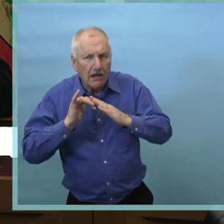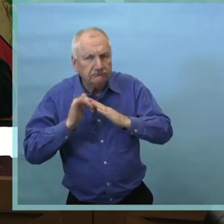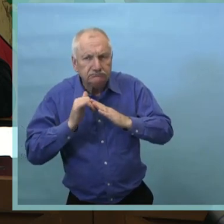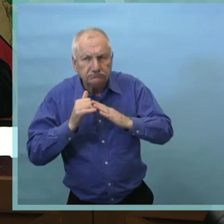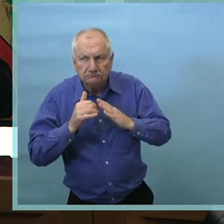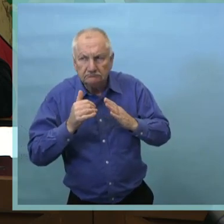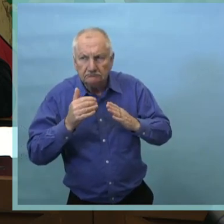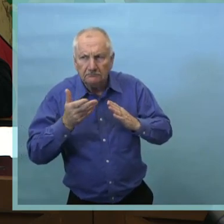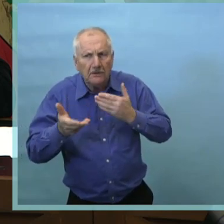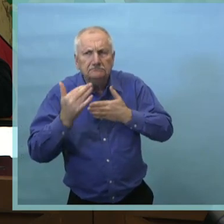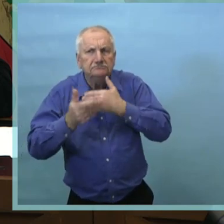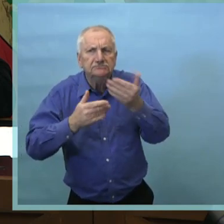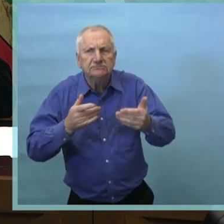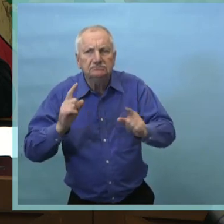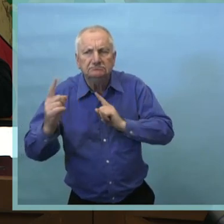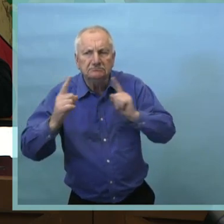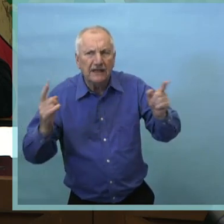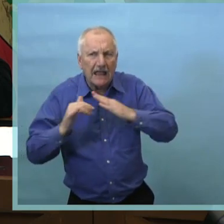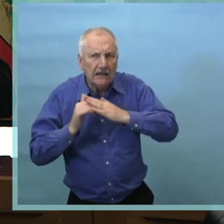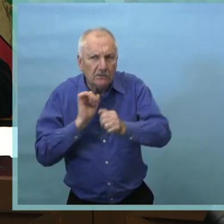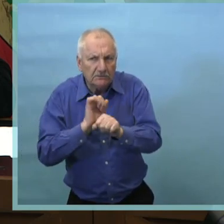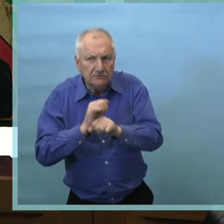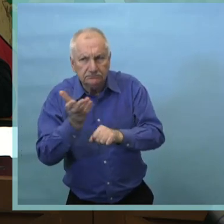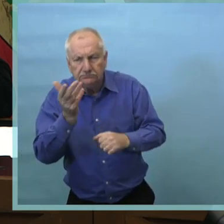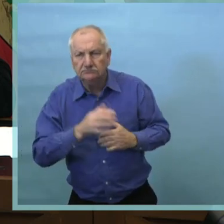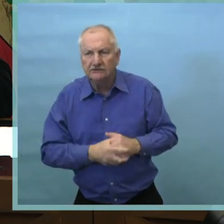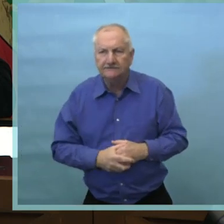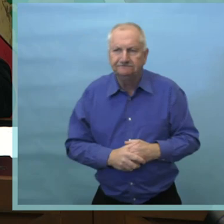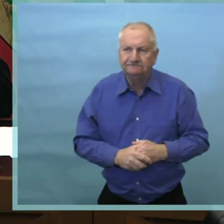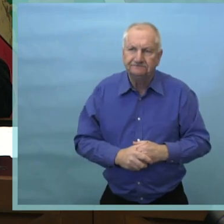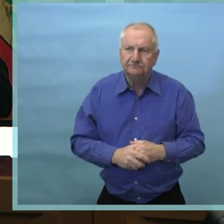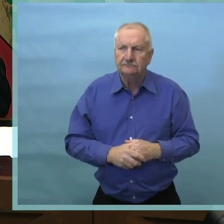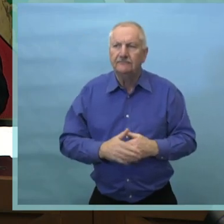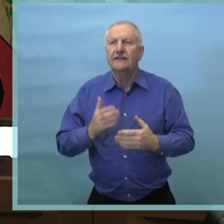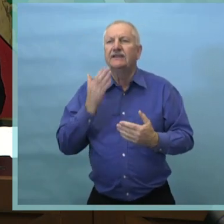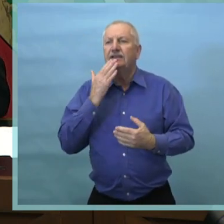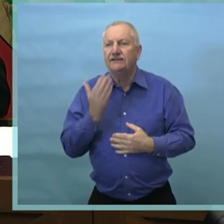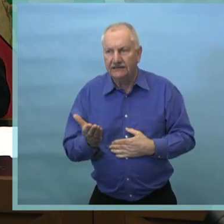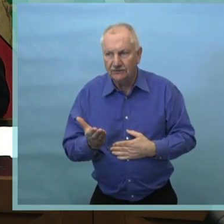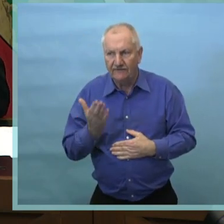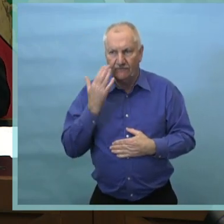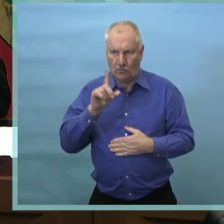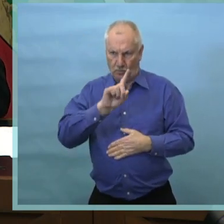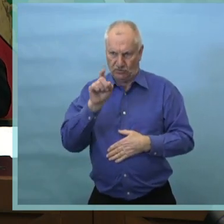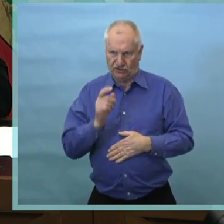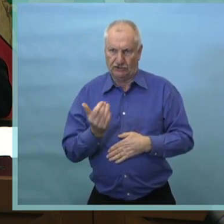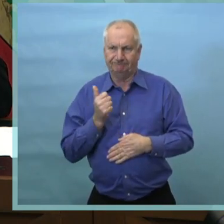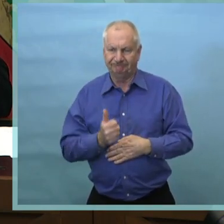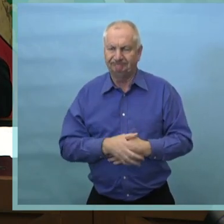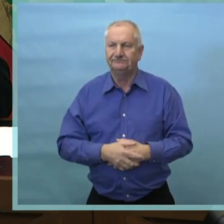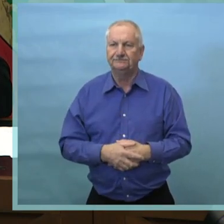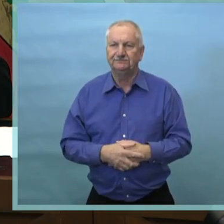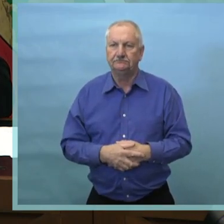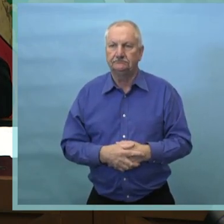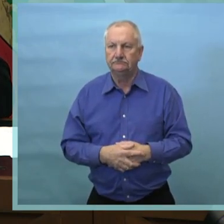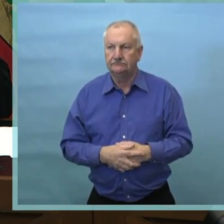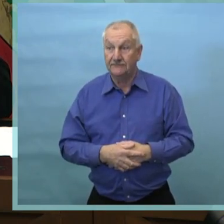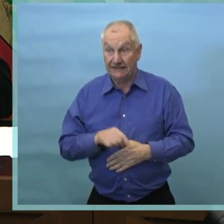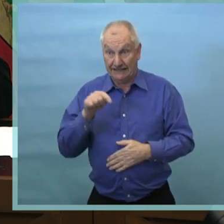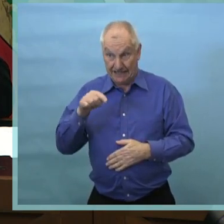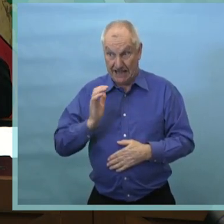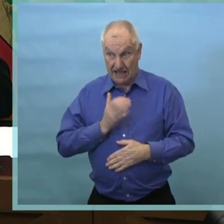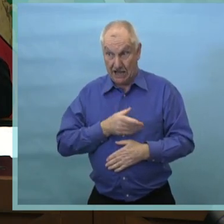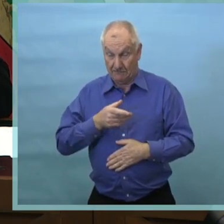going. Thank you very much for that question, Merci. And that's why our department, along with the City